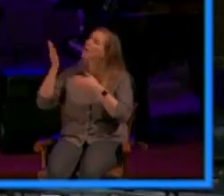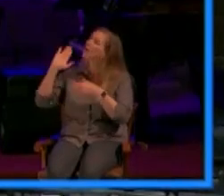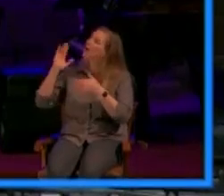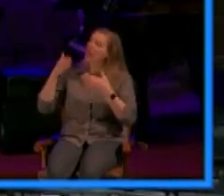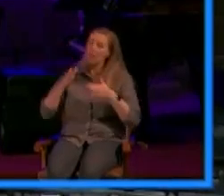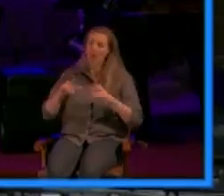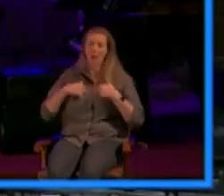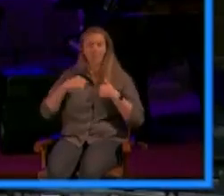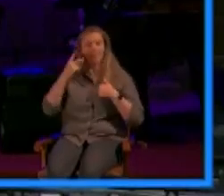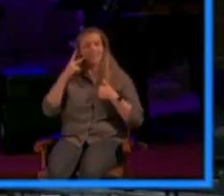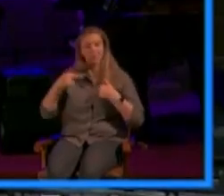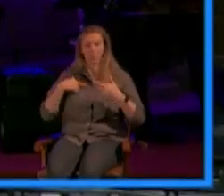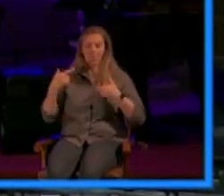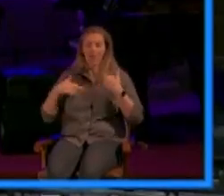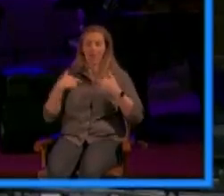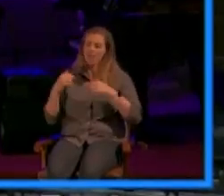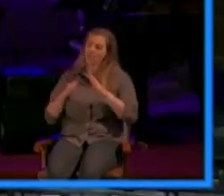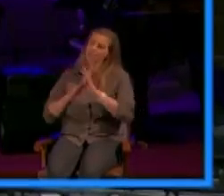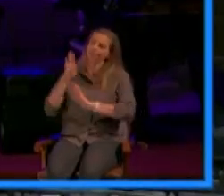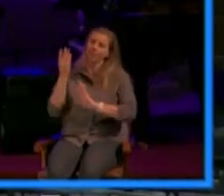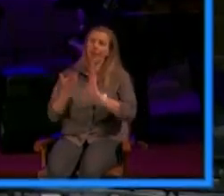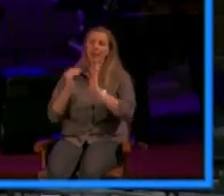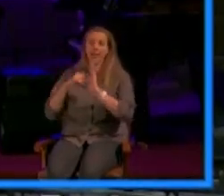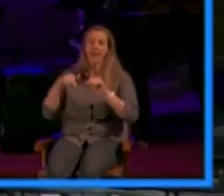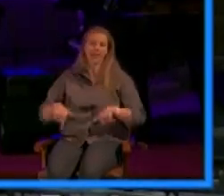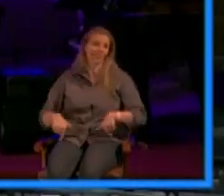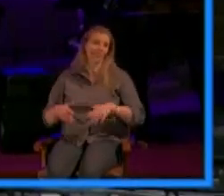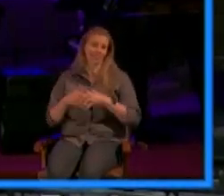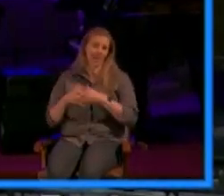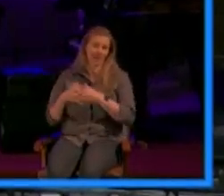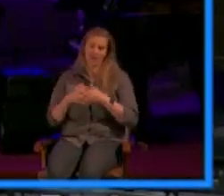come again in this nation. I want to be a part of it. Absolutely. Give God glory in that.